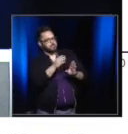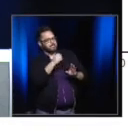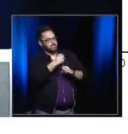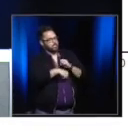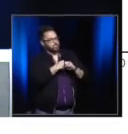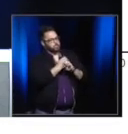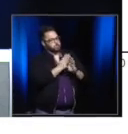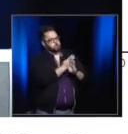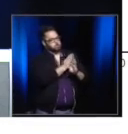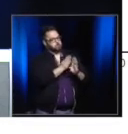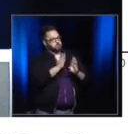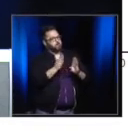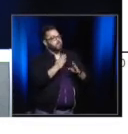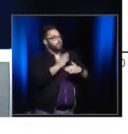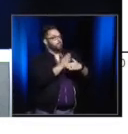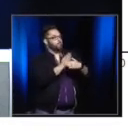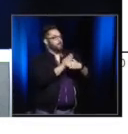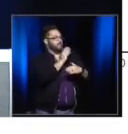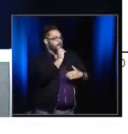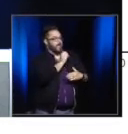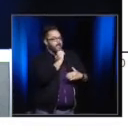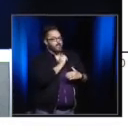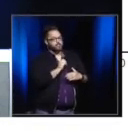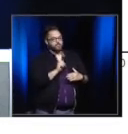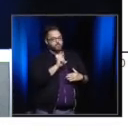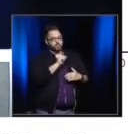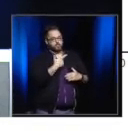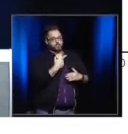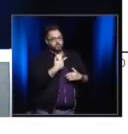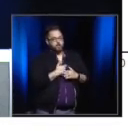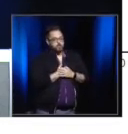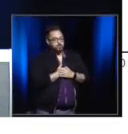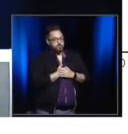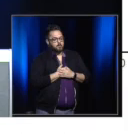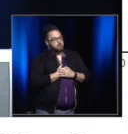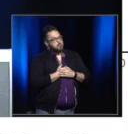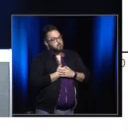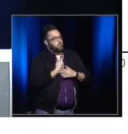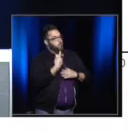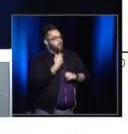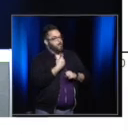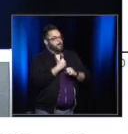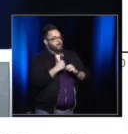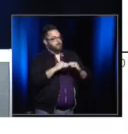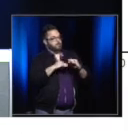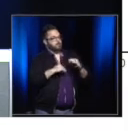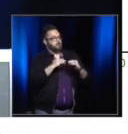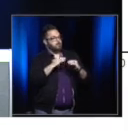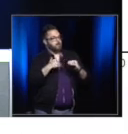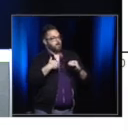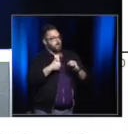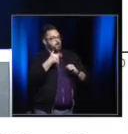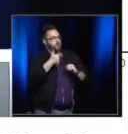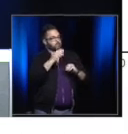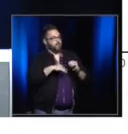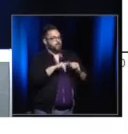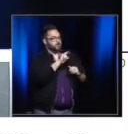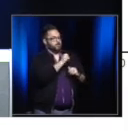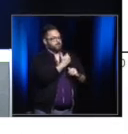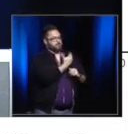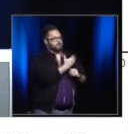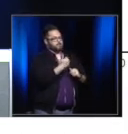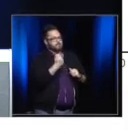the dolphins in 2020-21 was about 1 year younger than the dolphins in